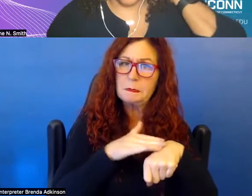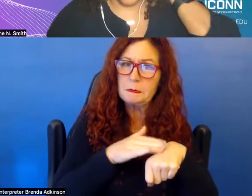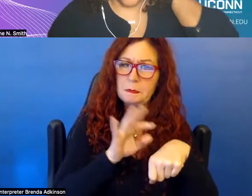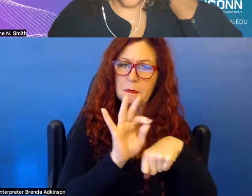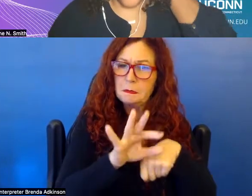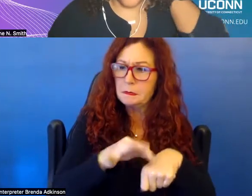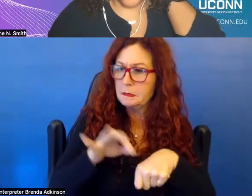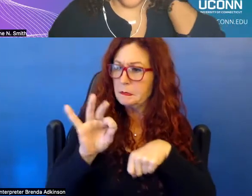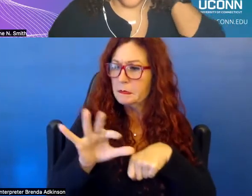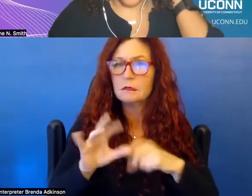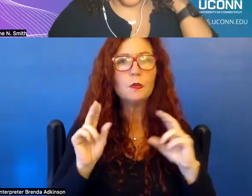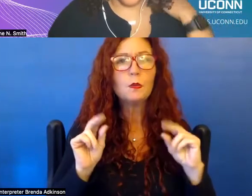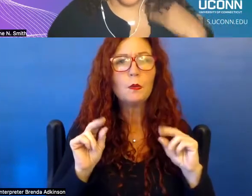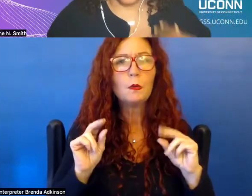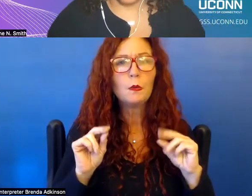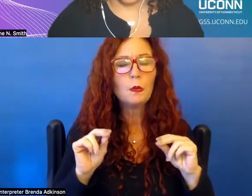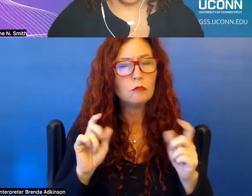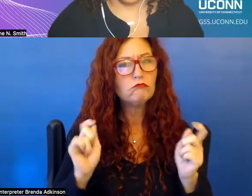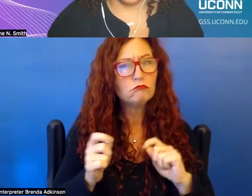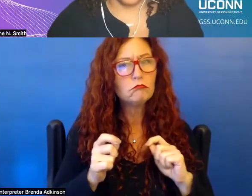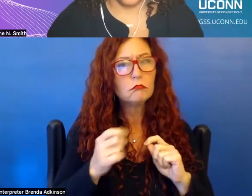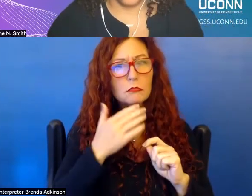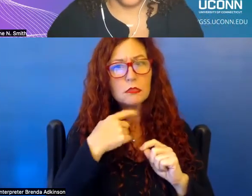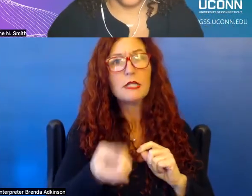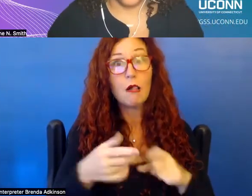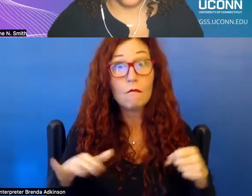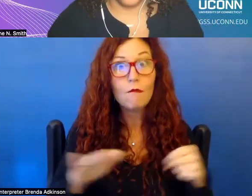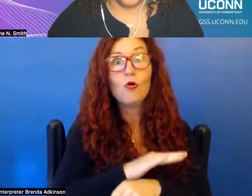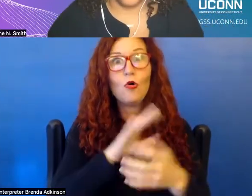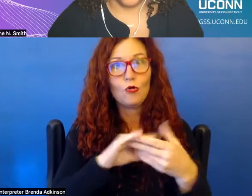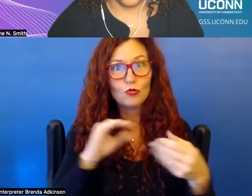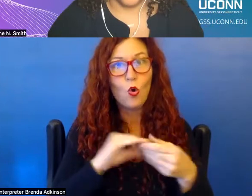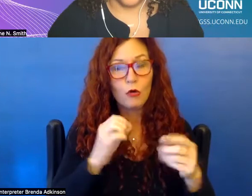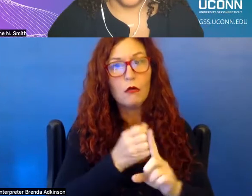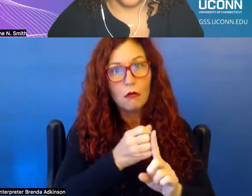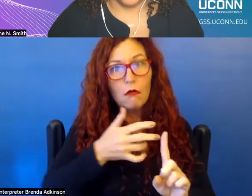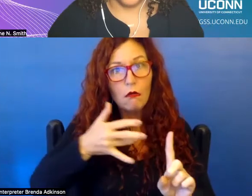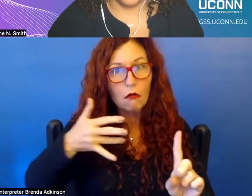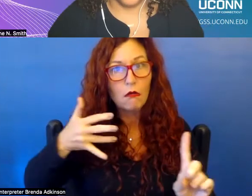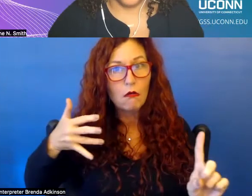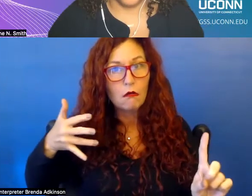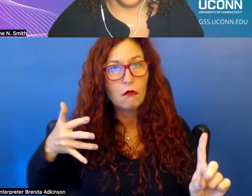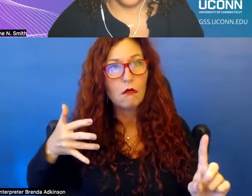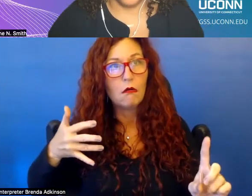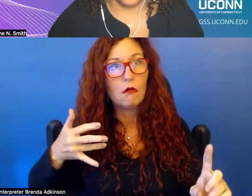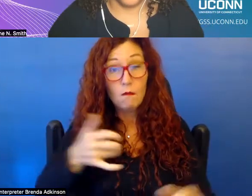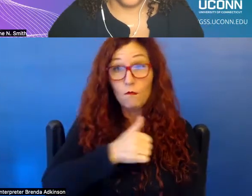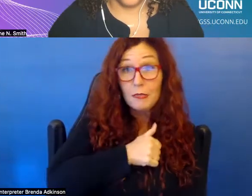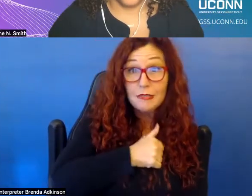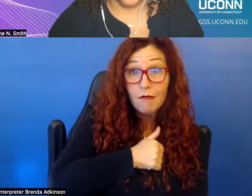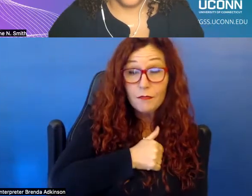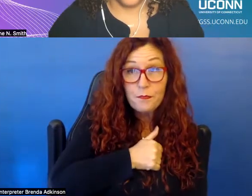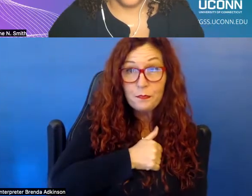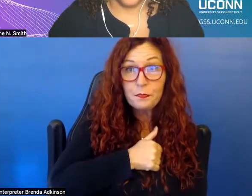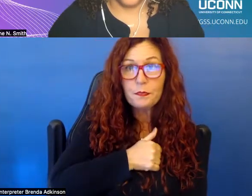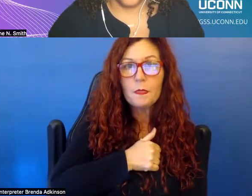been raped and having consensual sex with another person less than 24 hours after the rape. Not only for myself, but for so